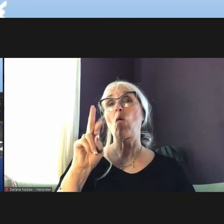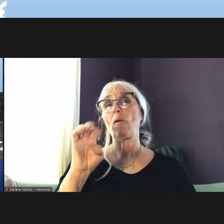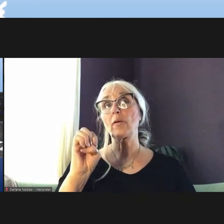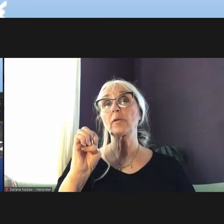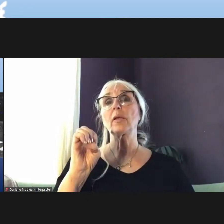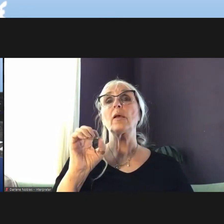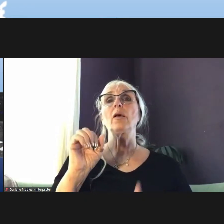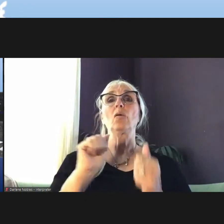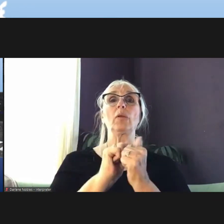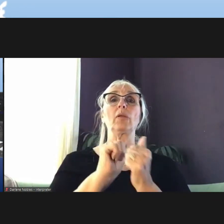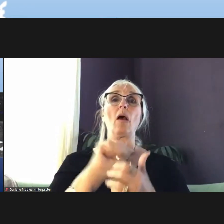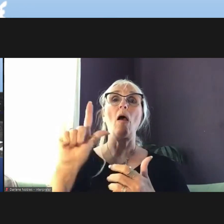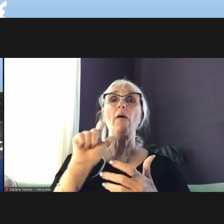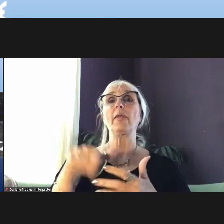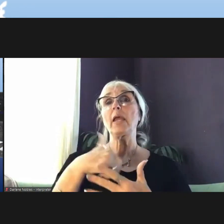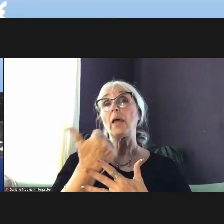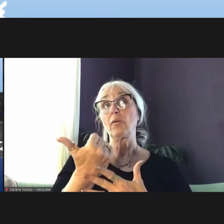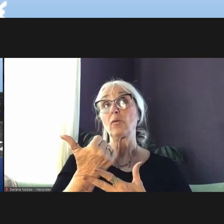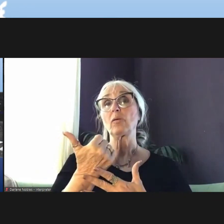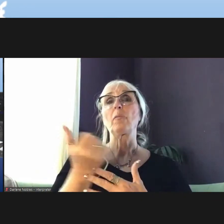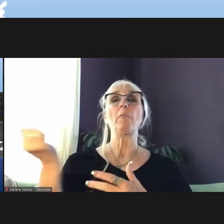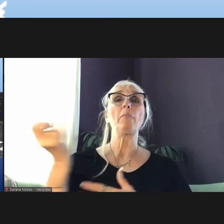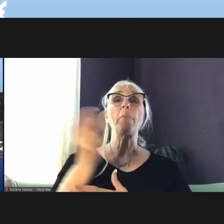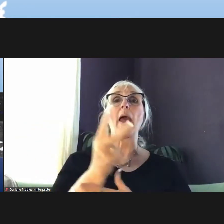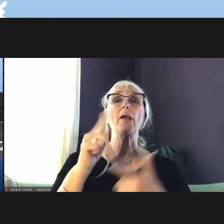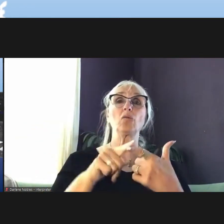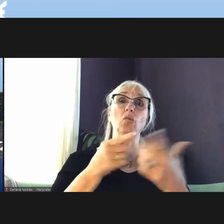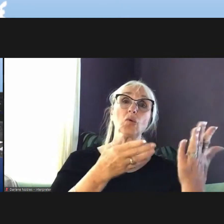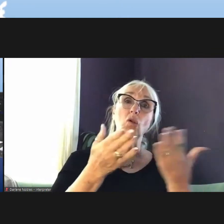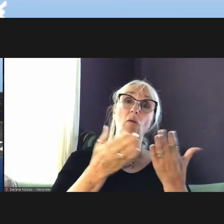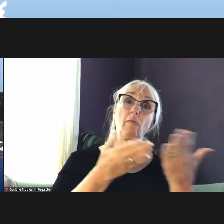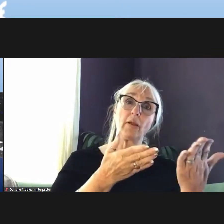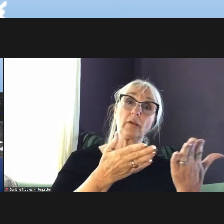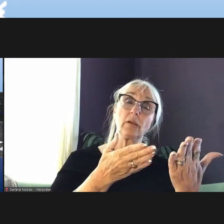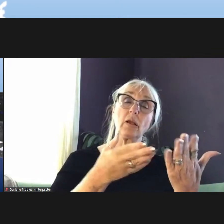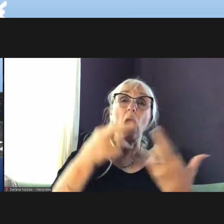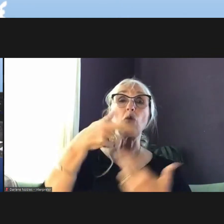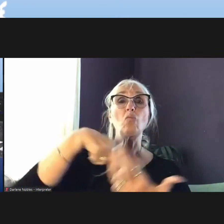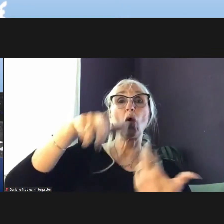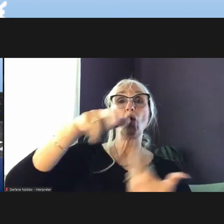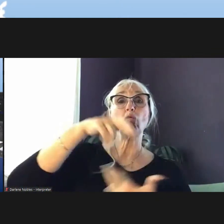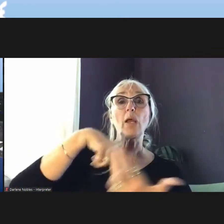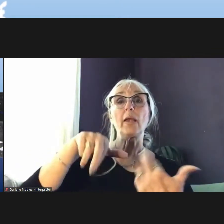crews back into service. We'll continue rotating until then.